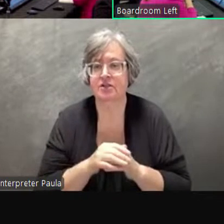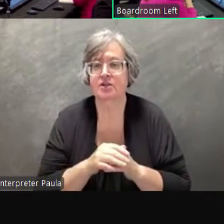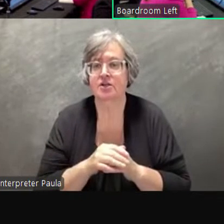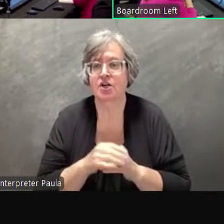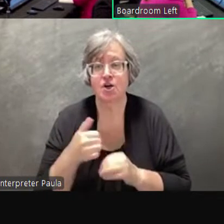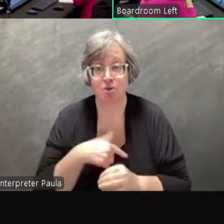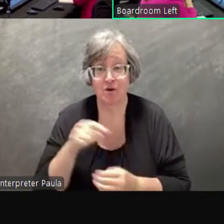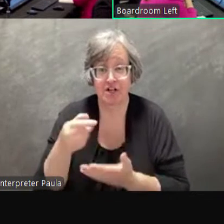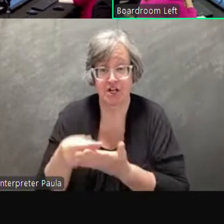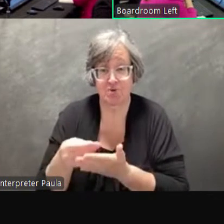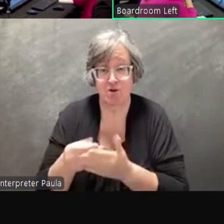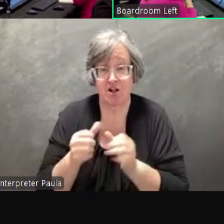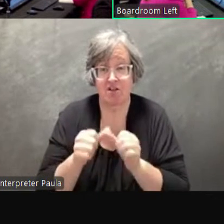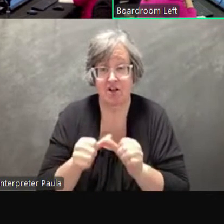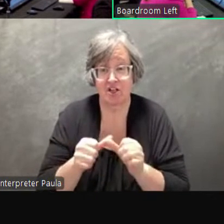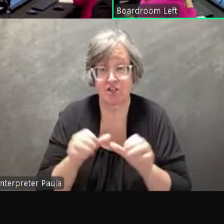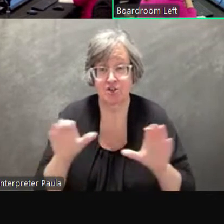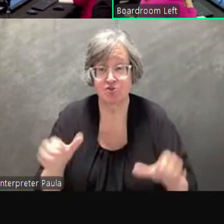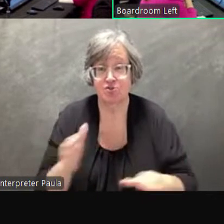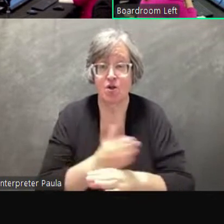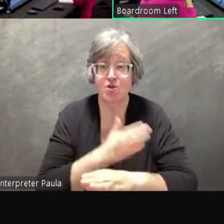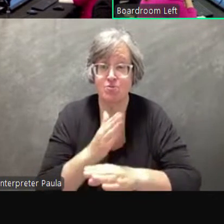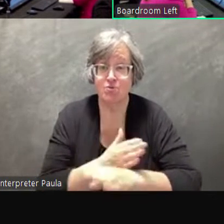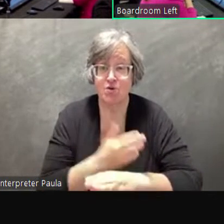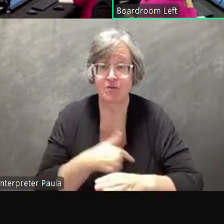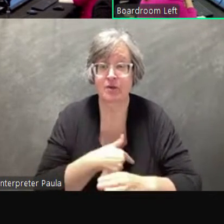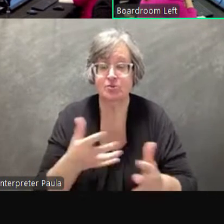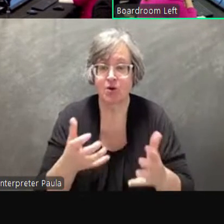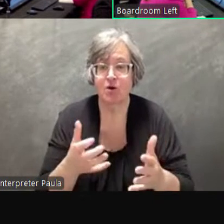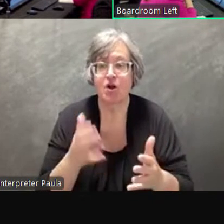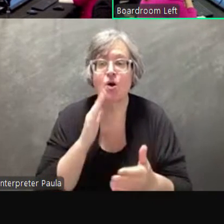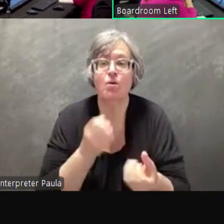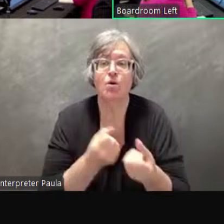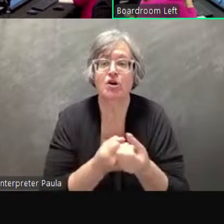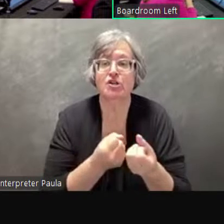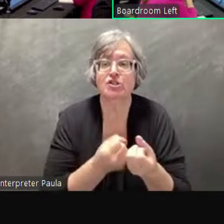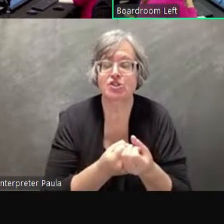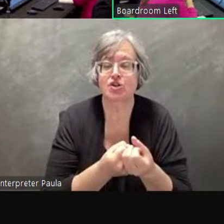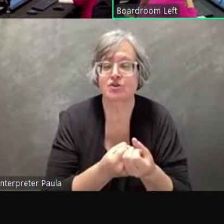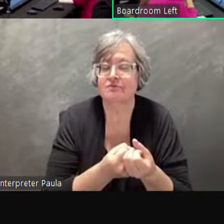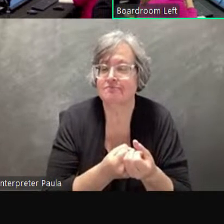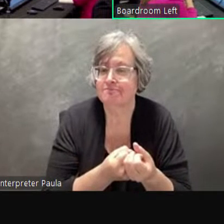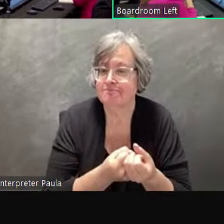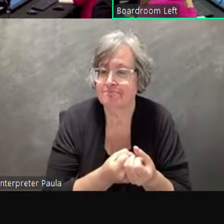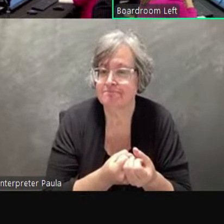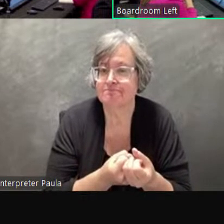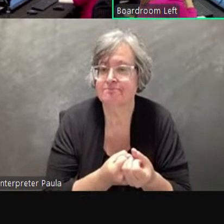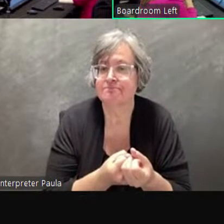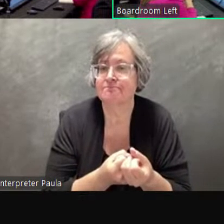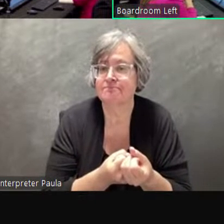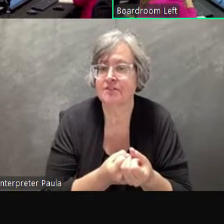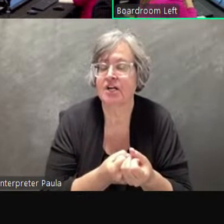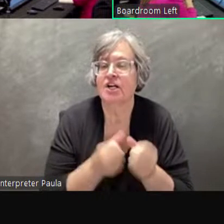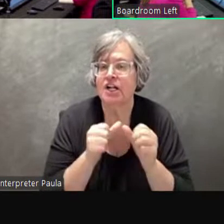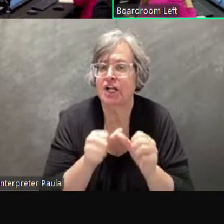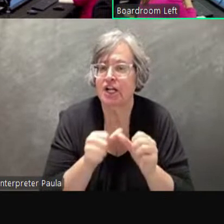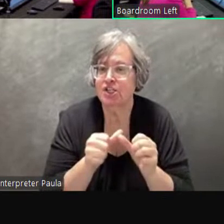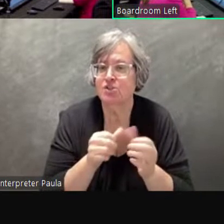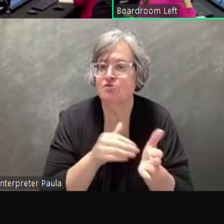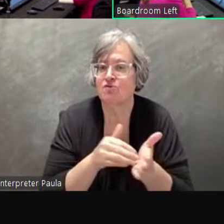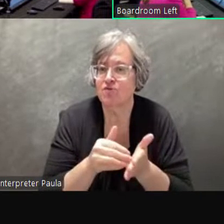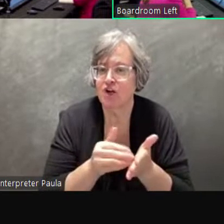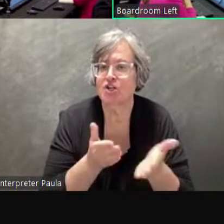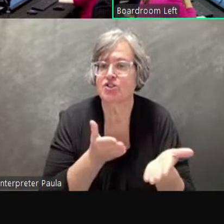do the improvements that we're talking about that ultimately can support a level of service, a frequency of service, a span